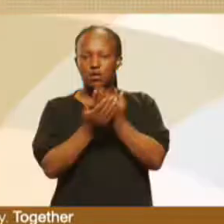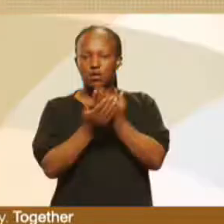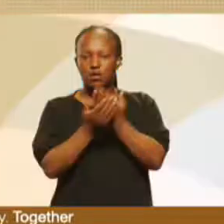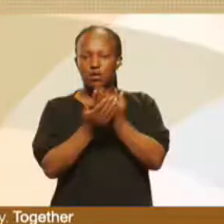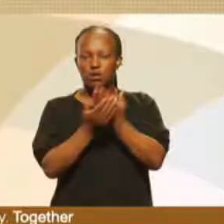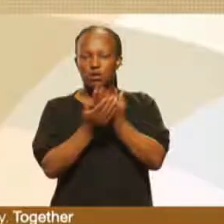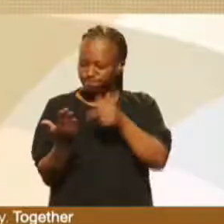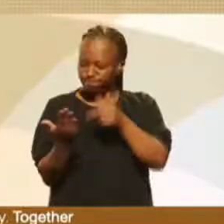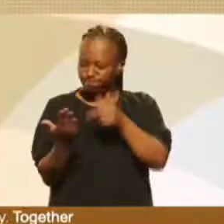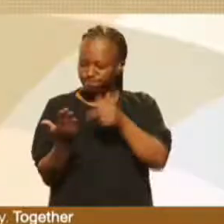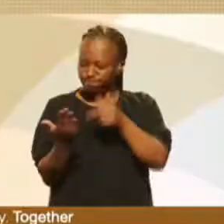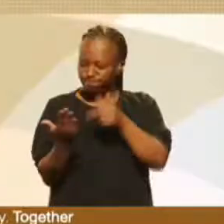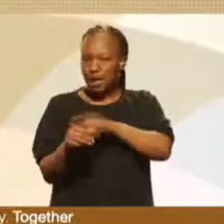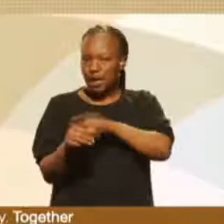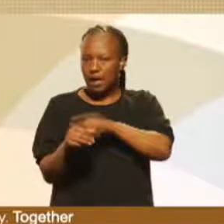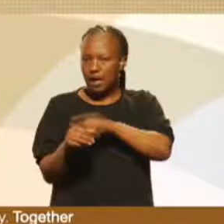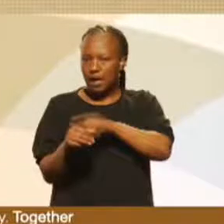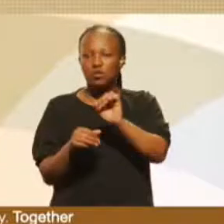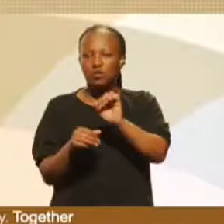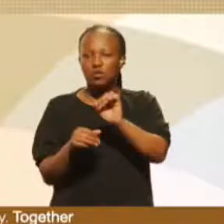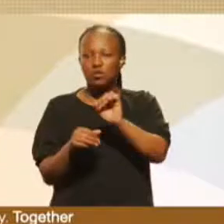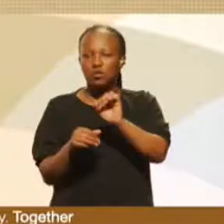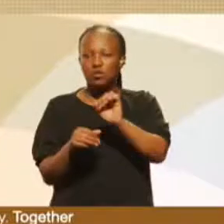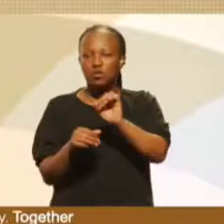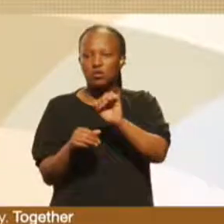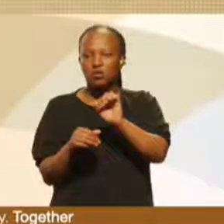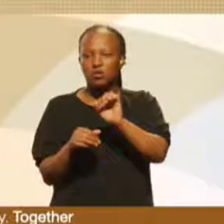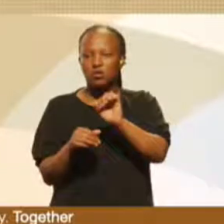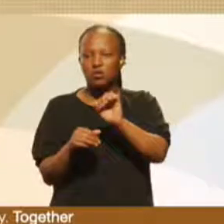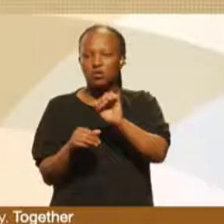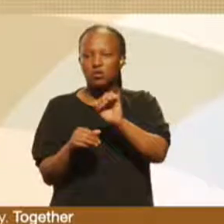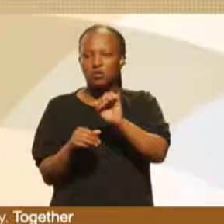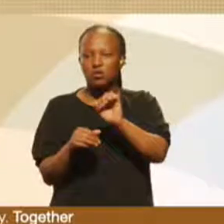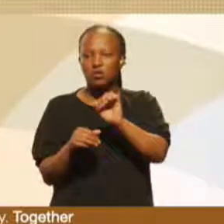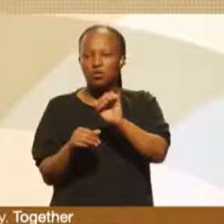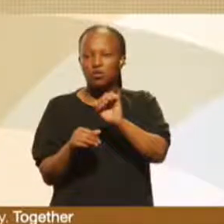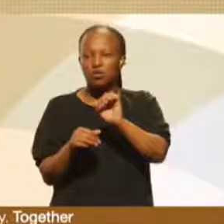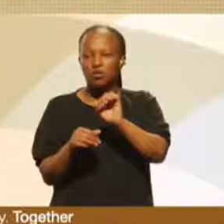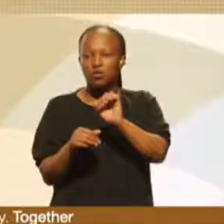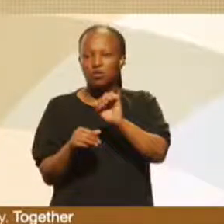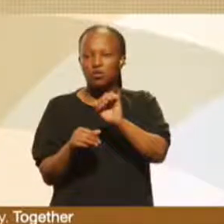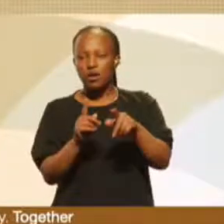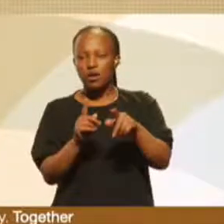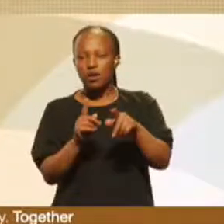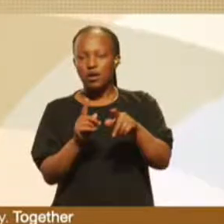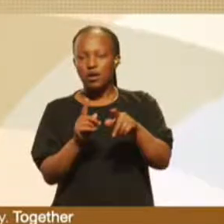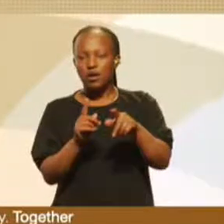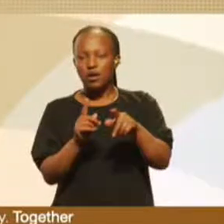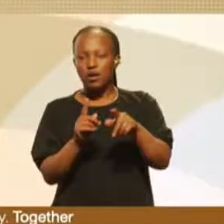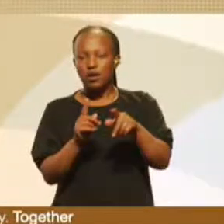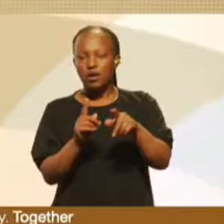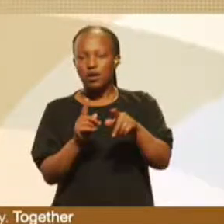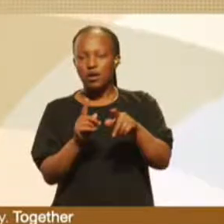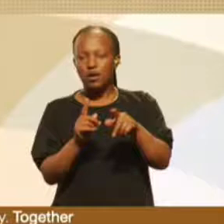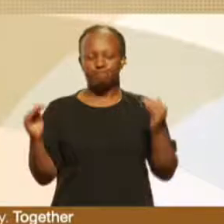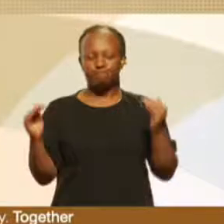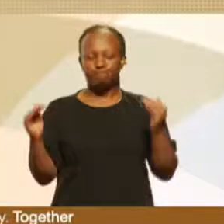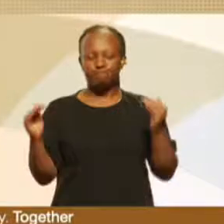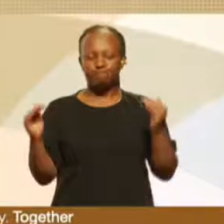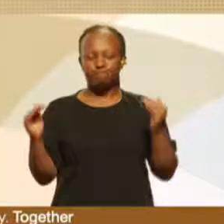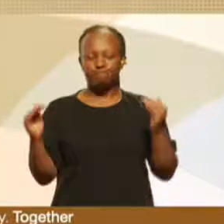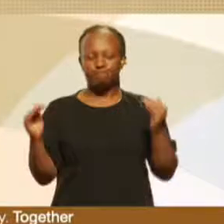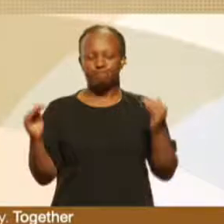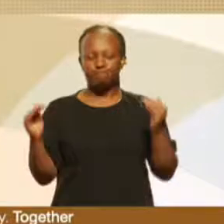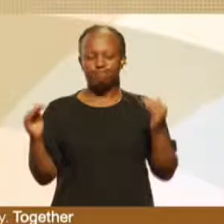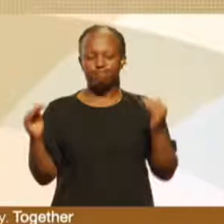read it during your spare time, because I have really skipped a lot of things, but gender equality is important for demographic dividend. There is no